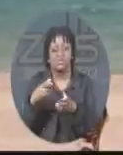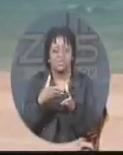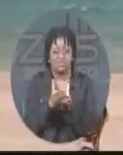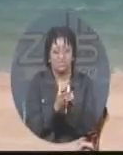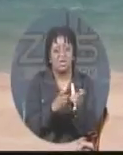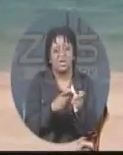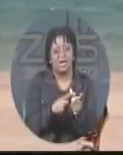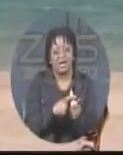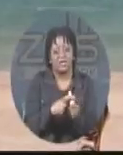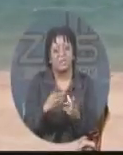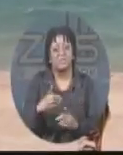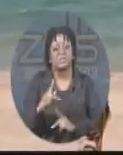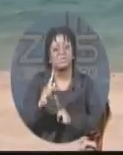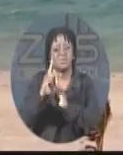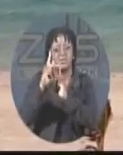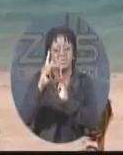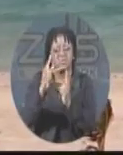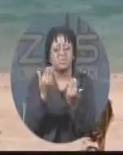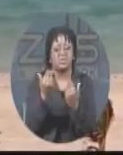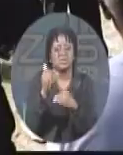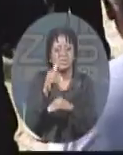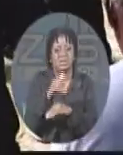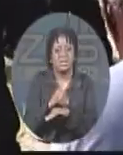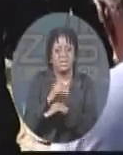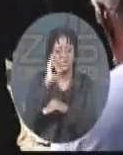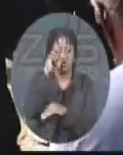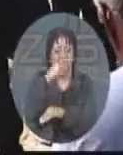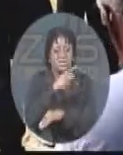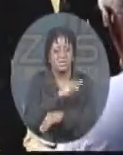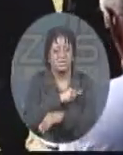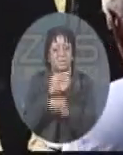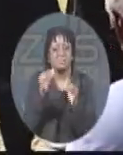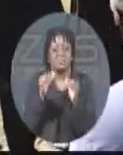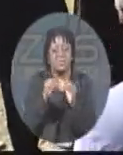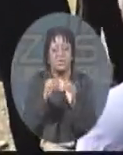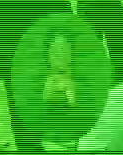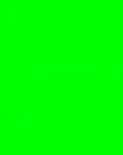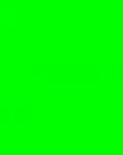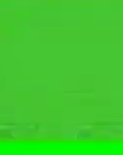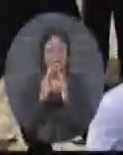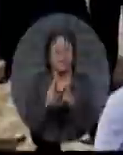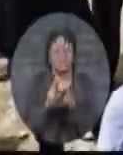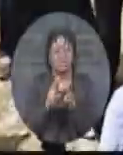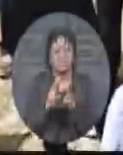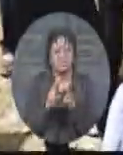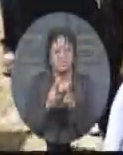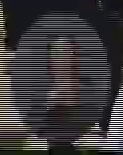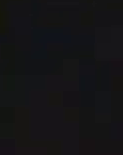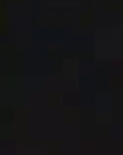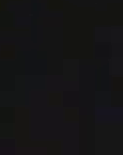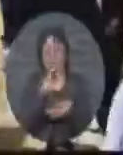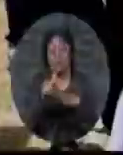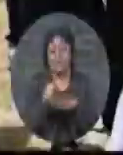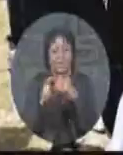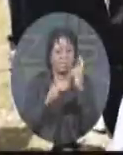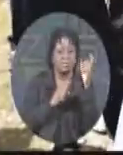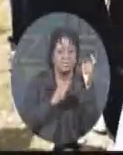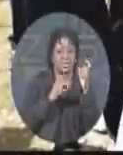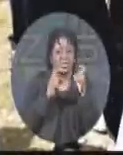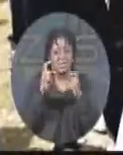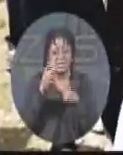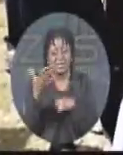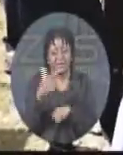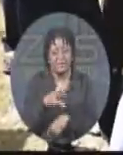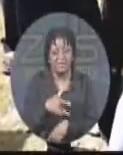Tonight, Julian Gibson gets more reaction. Sailors and crew members all expressing feelings on the postponement of the